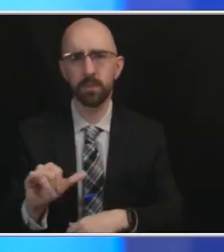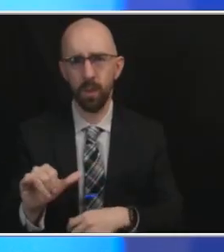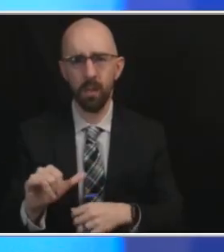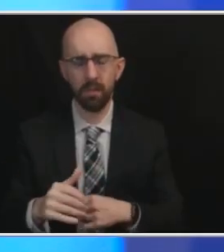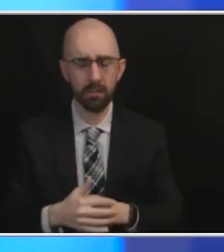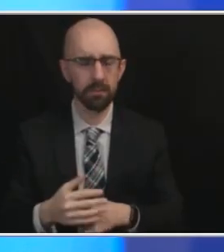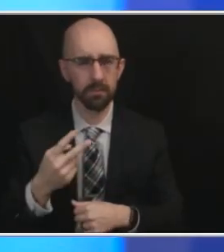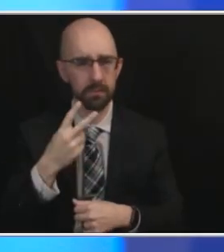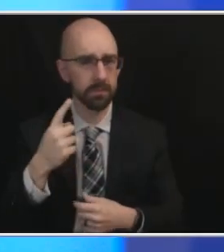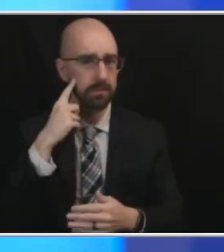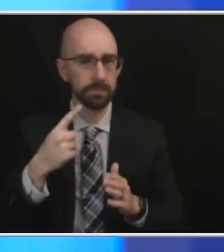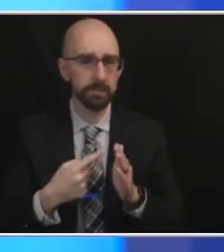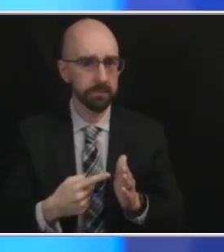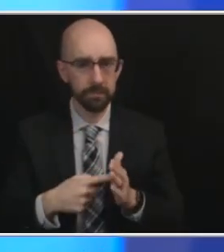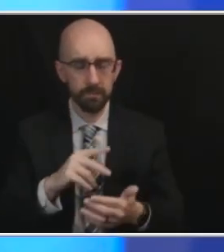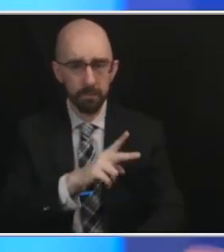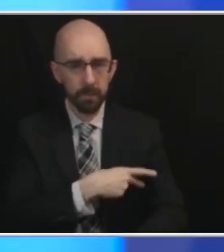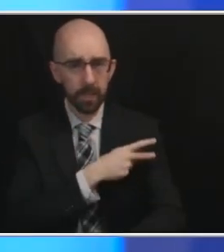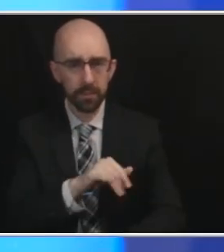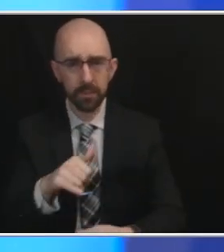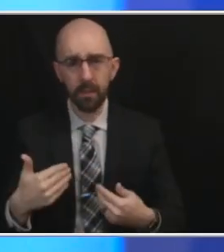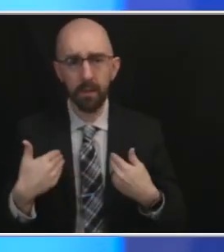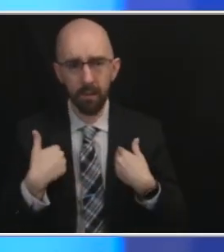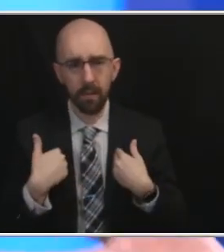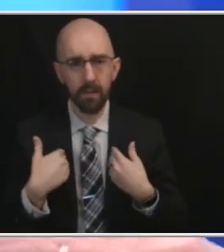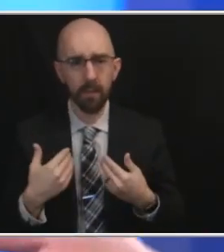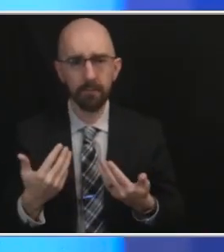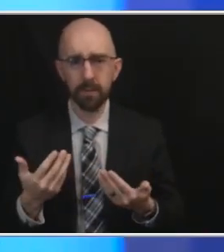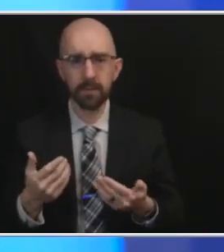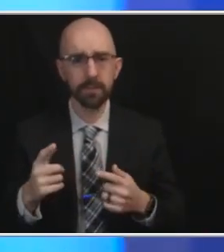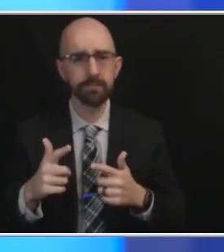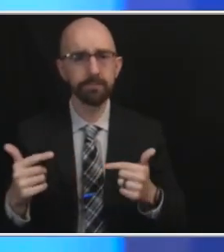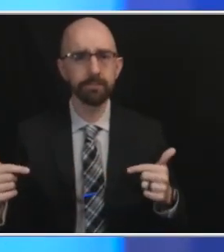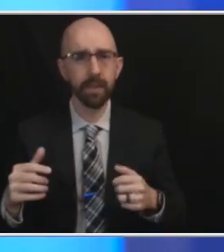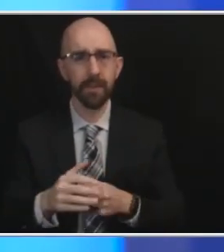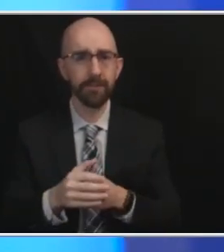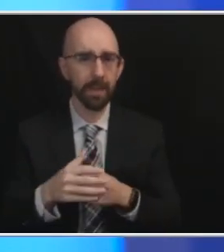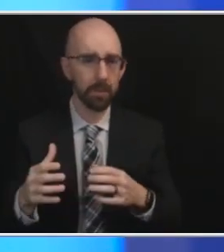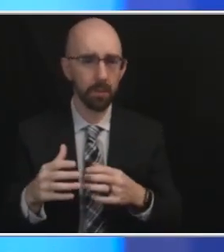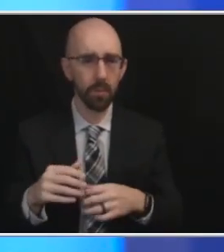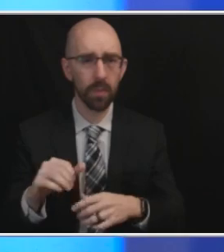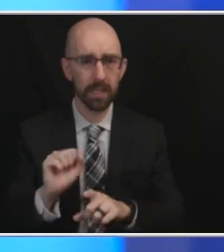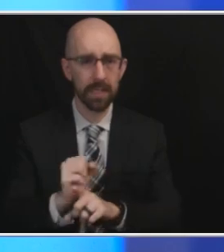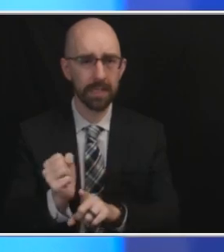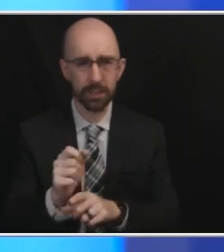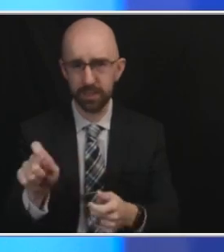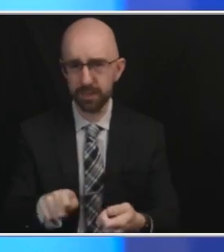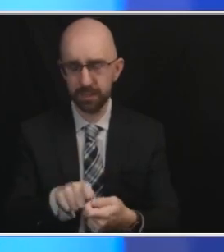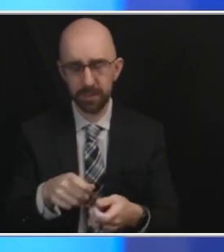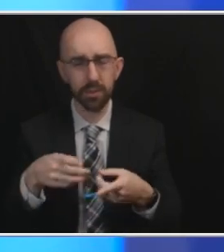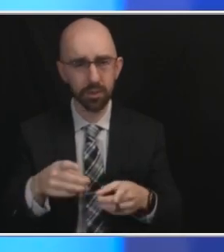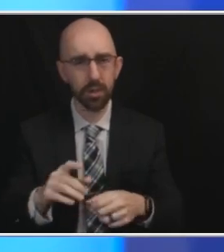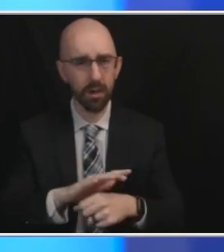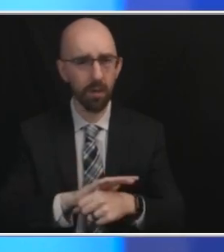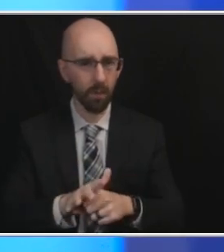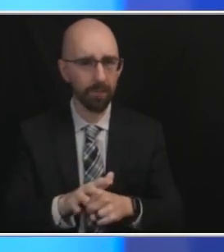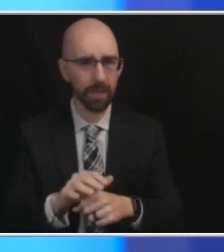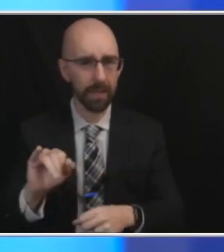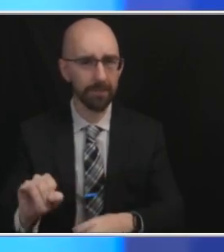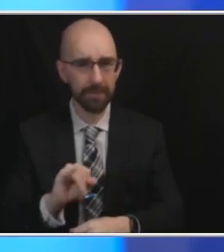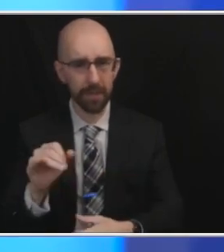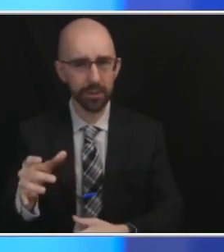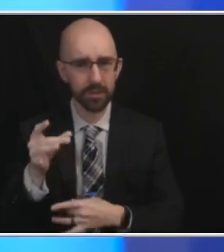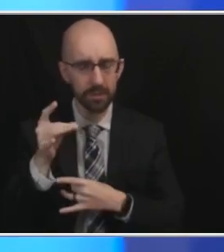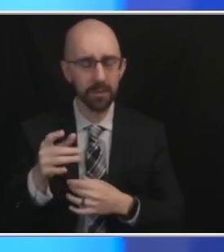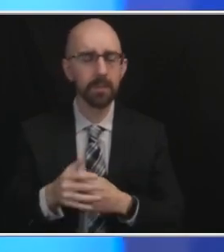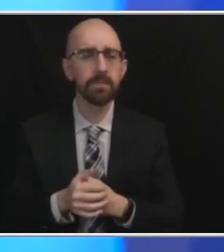example, in patients that had various inflammatory conditions acutely during the COVID-19 infection. As well